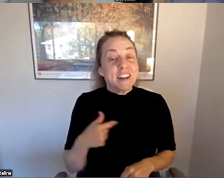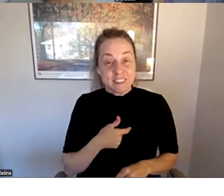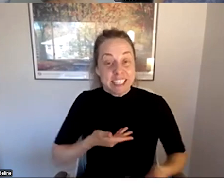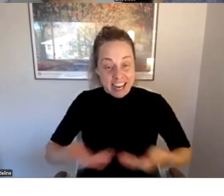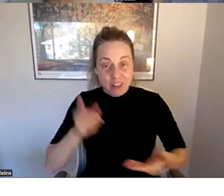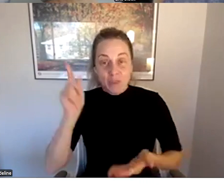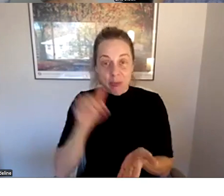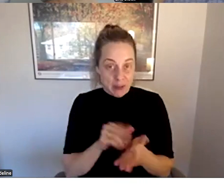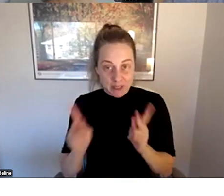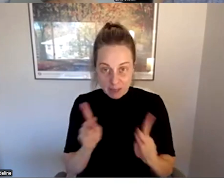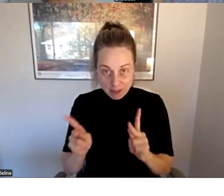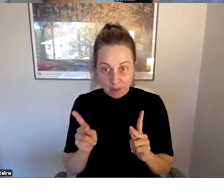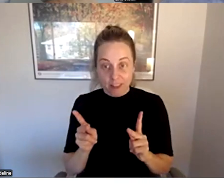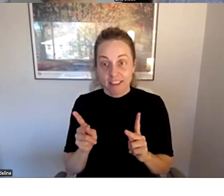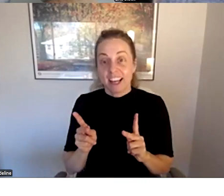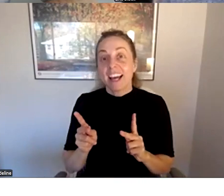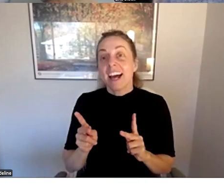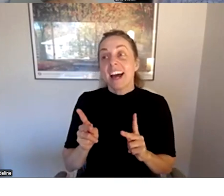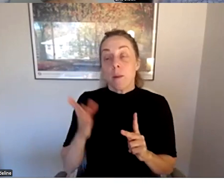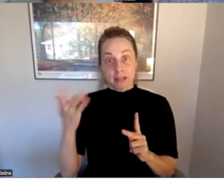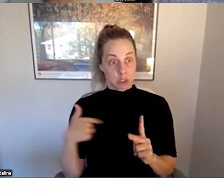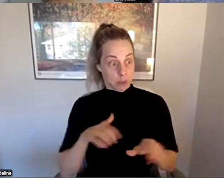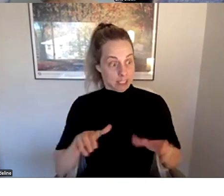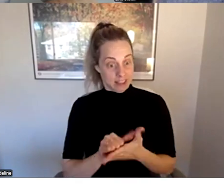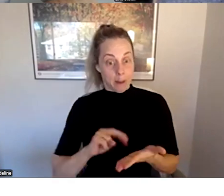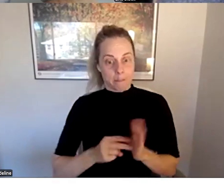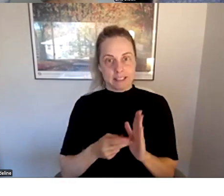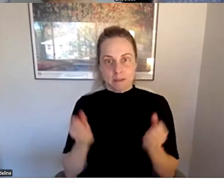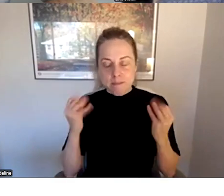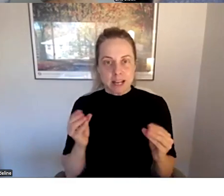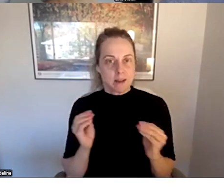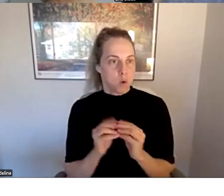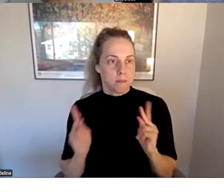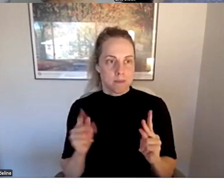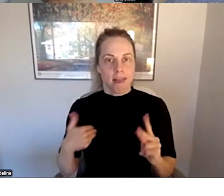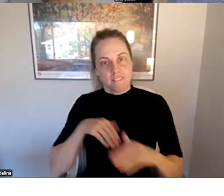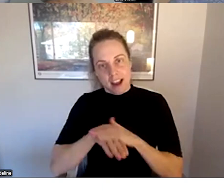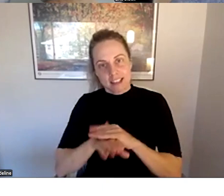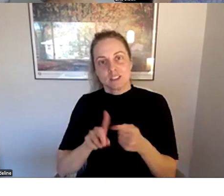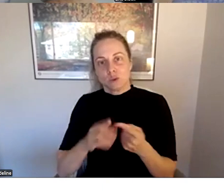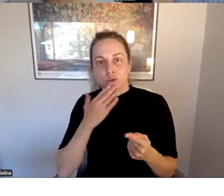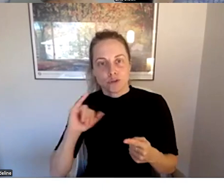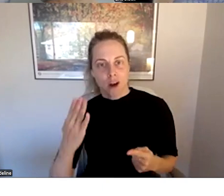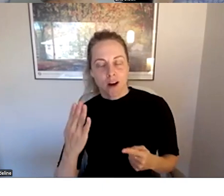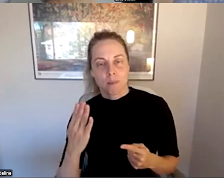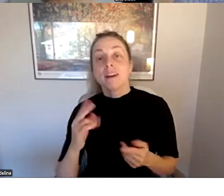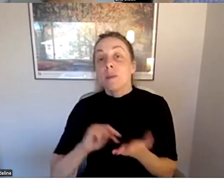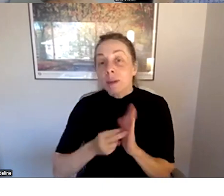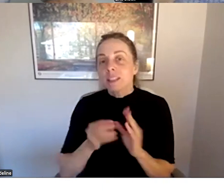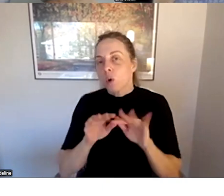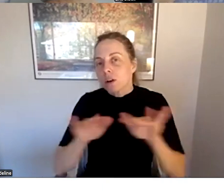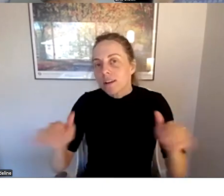have access to good jobs. And that included languages and abilities. And I think what we learned